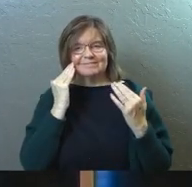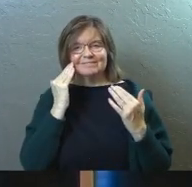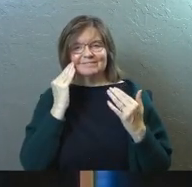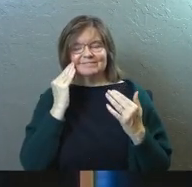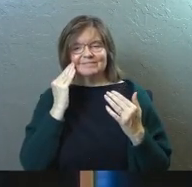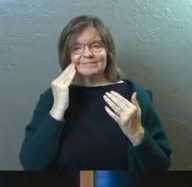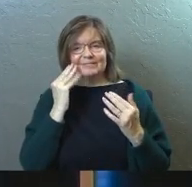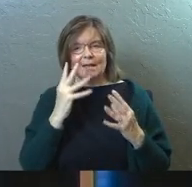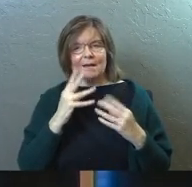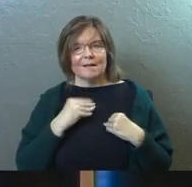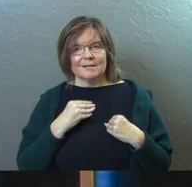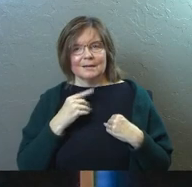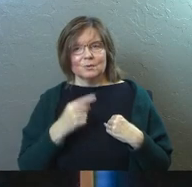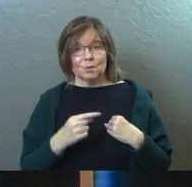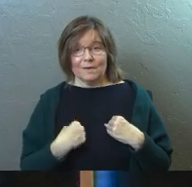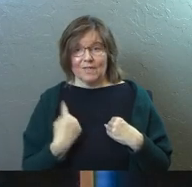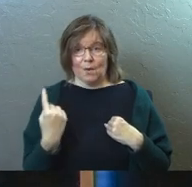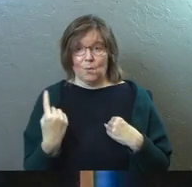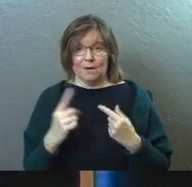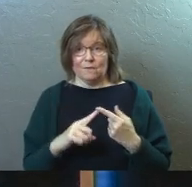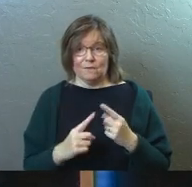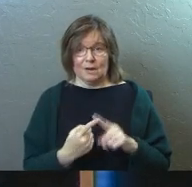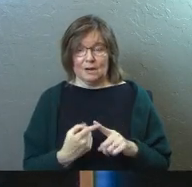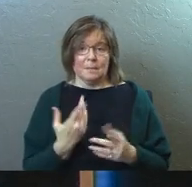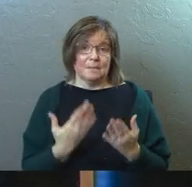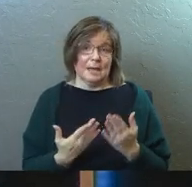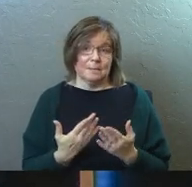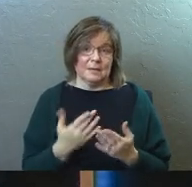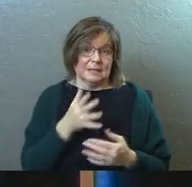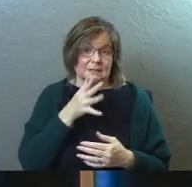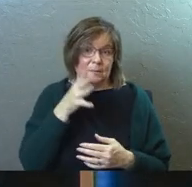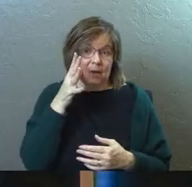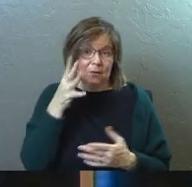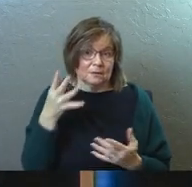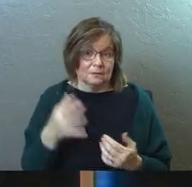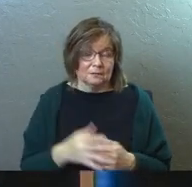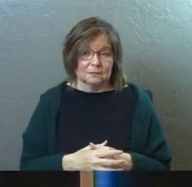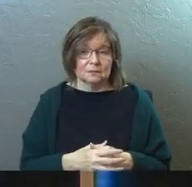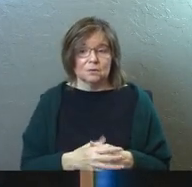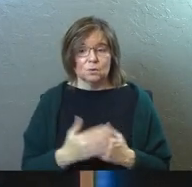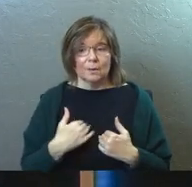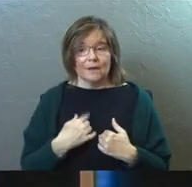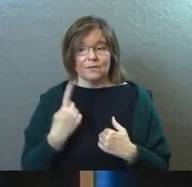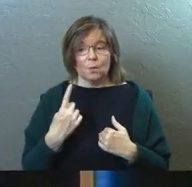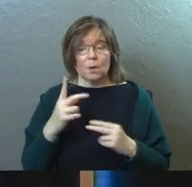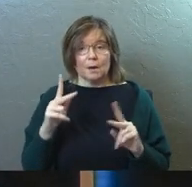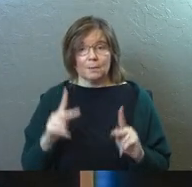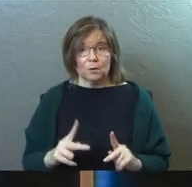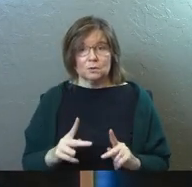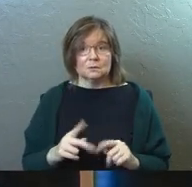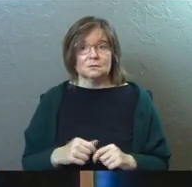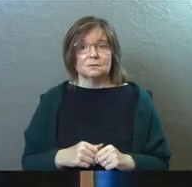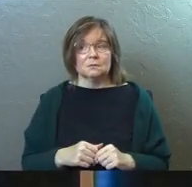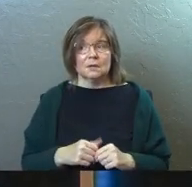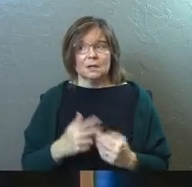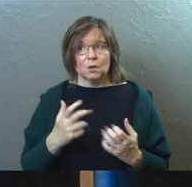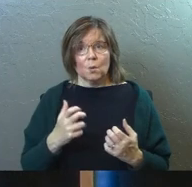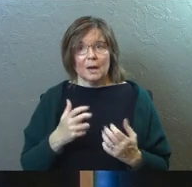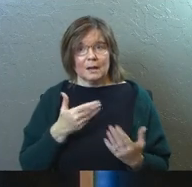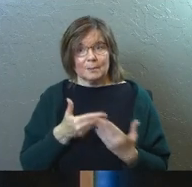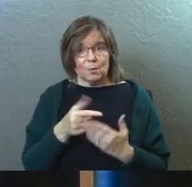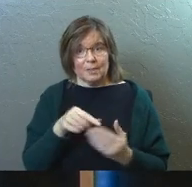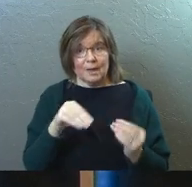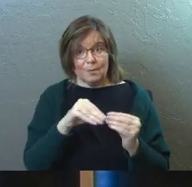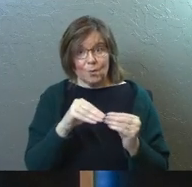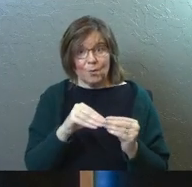can hear it in the tone of their voice. You've got that one friend. Maybe it is a parent. But you've got that one person, and you kind of want to be